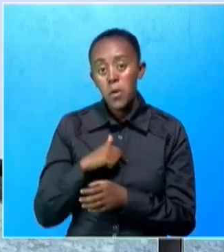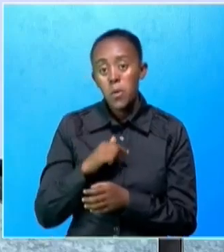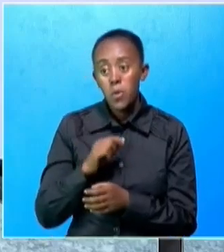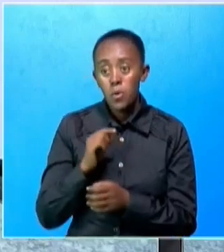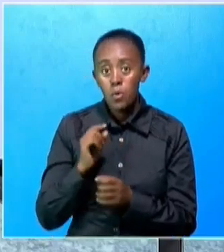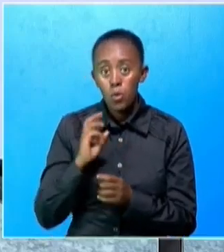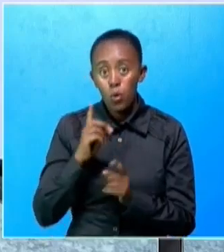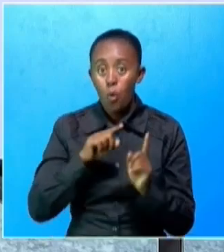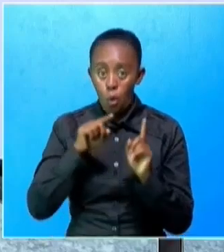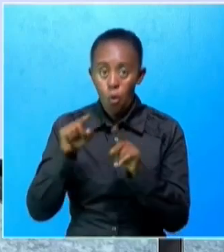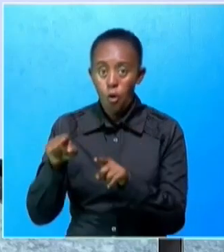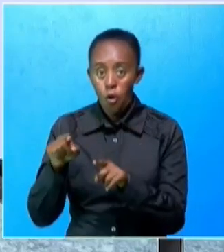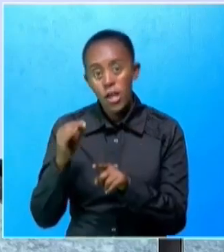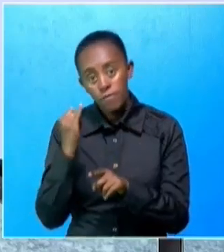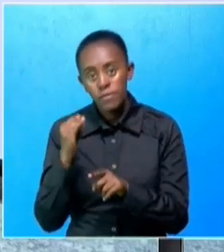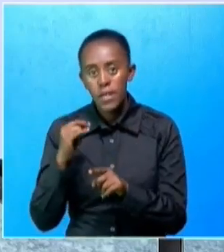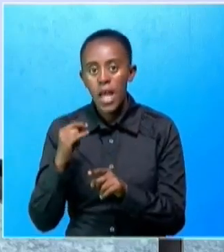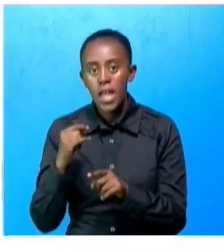us.